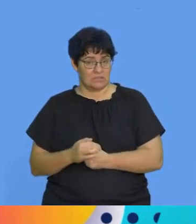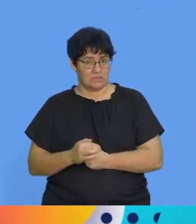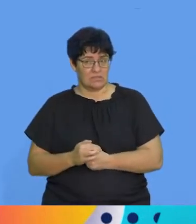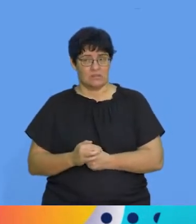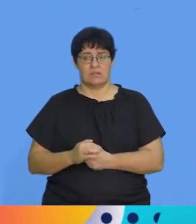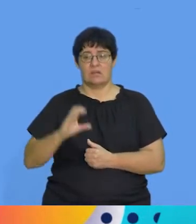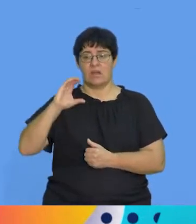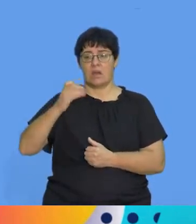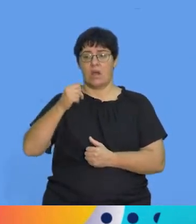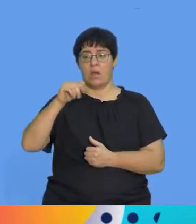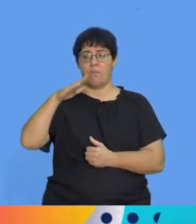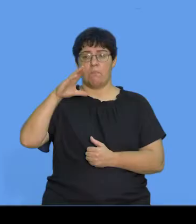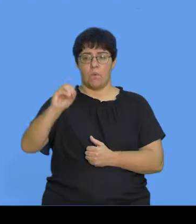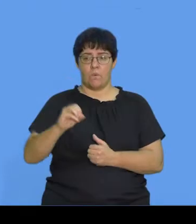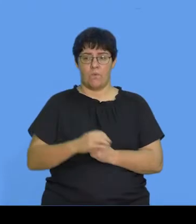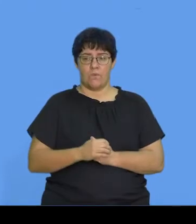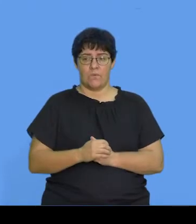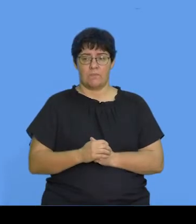be carbohydrates.